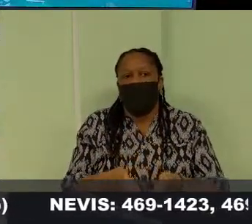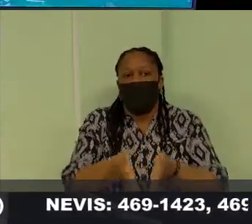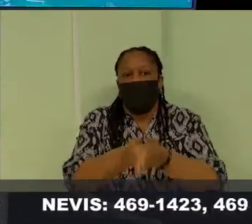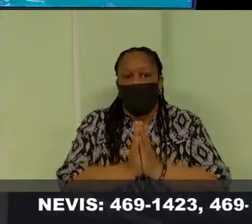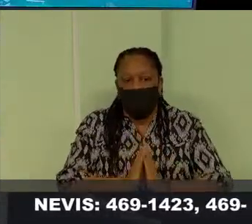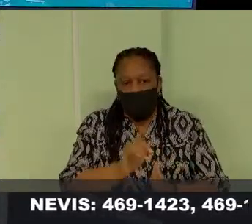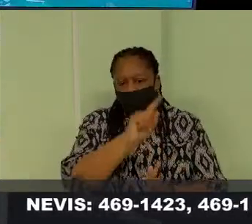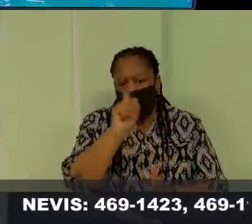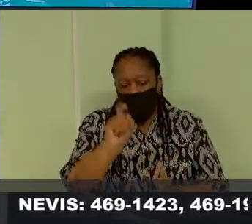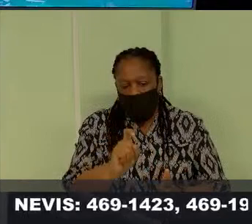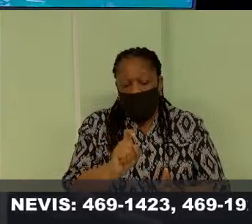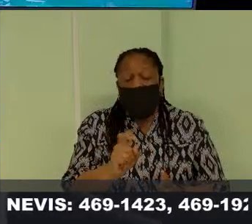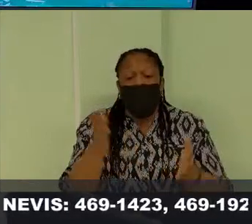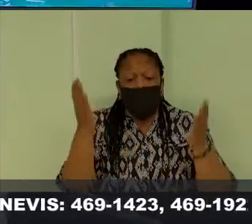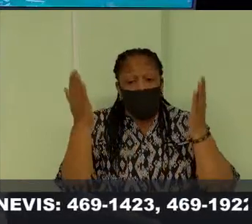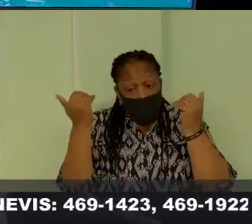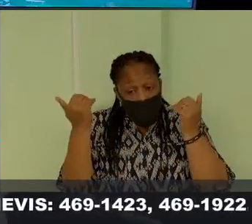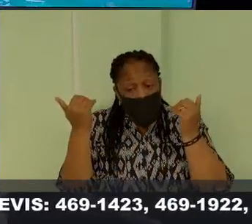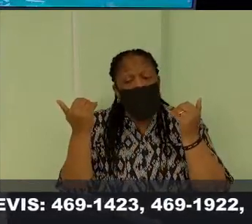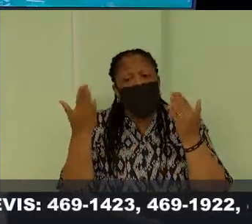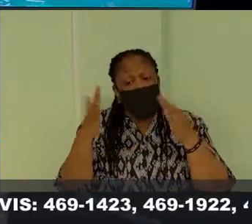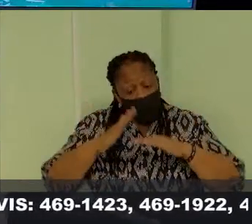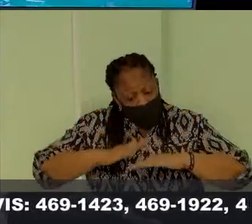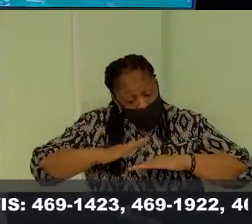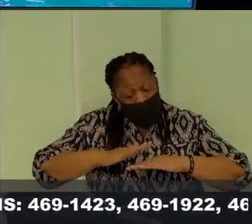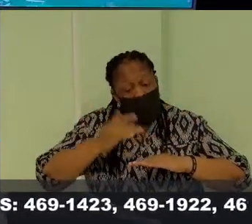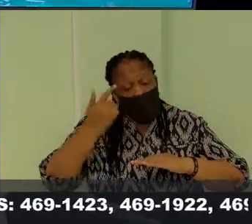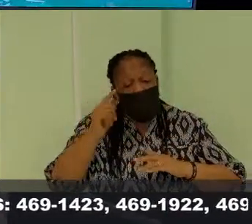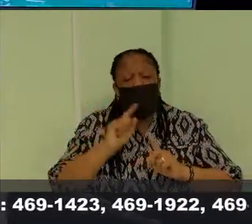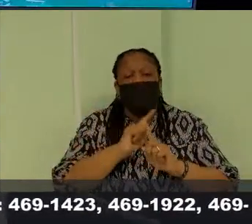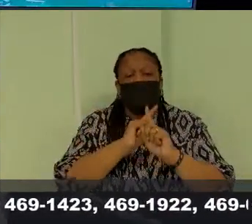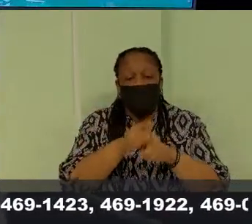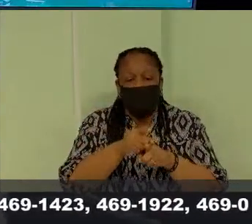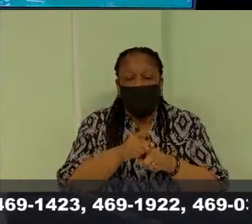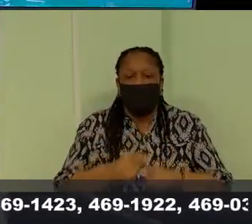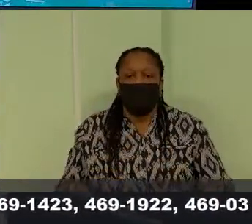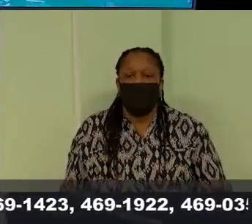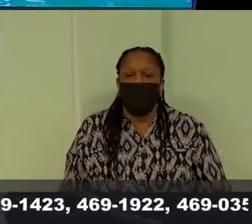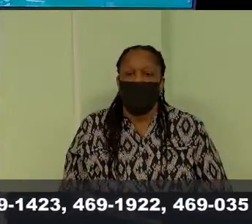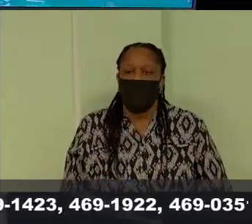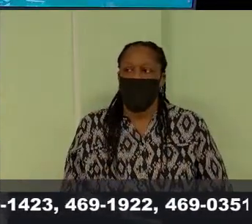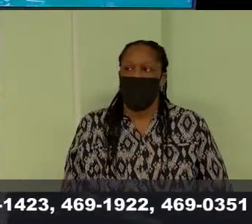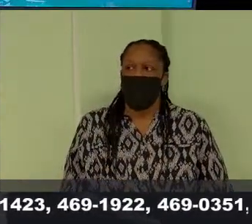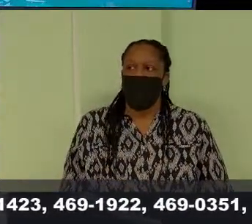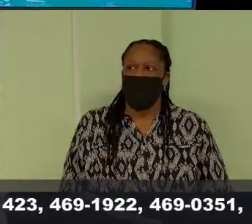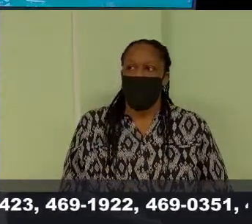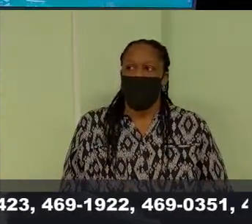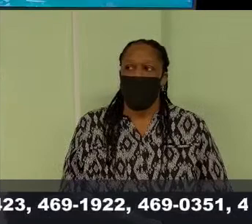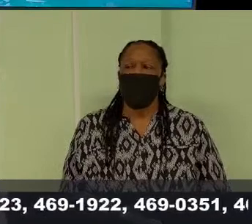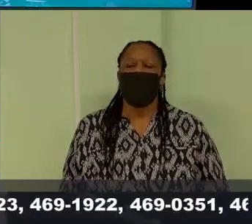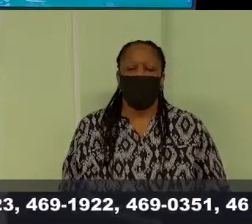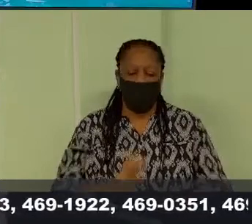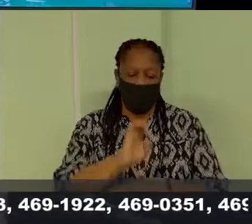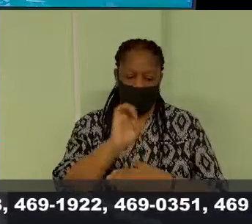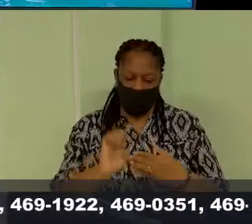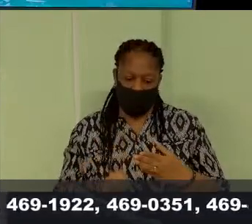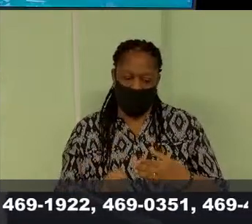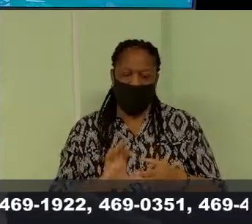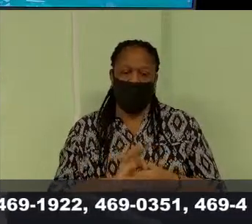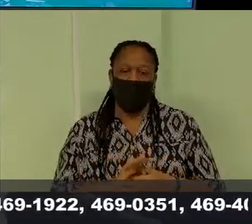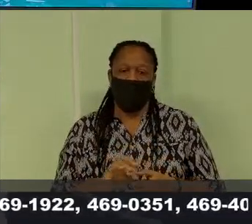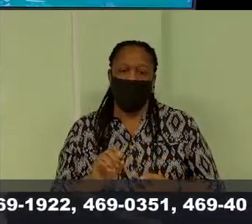I hope that you are satisfied with the responses. We have come to the end of